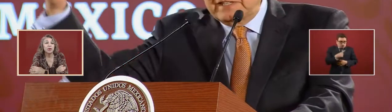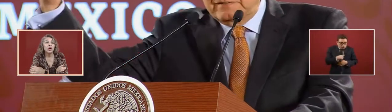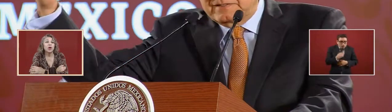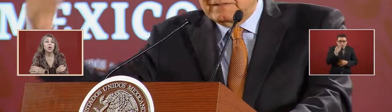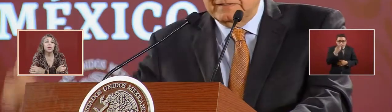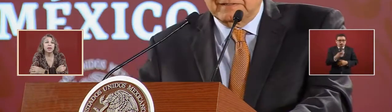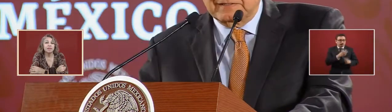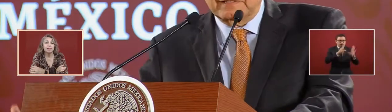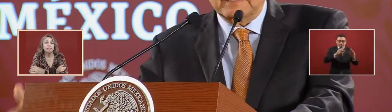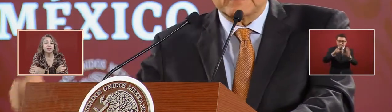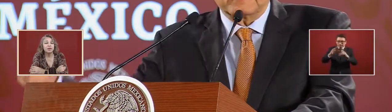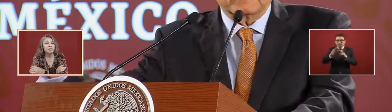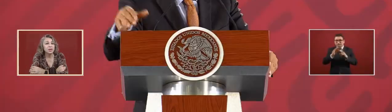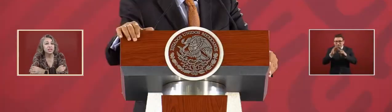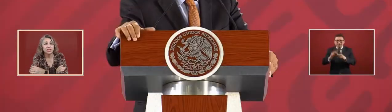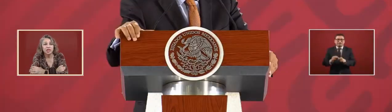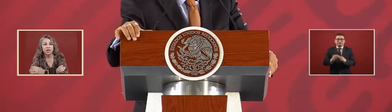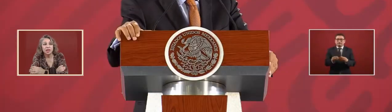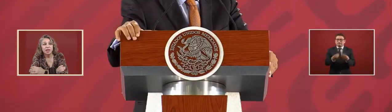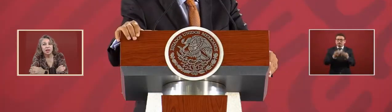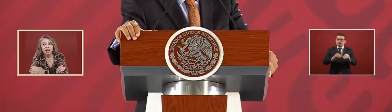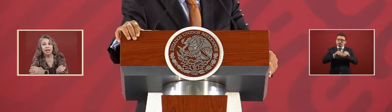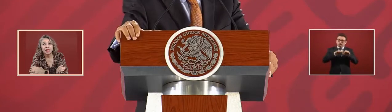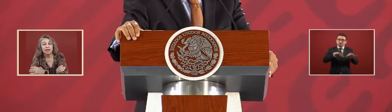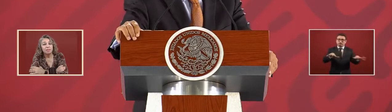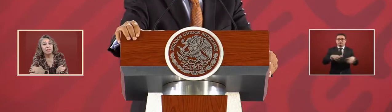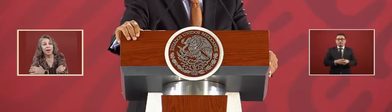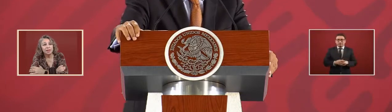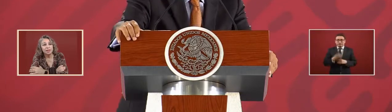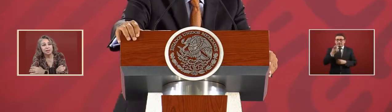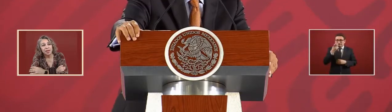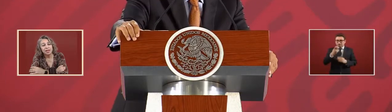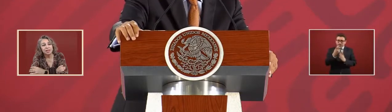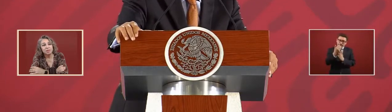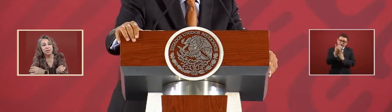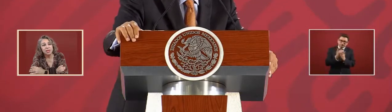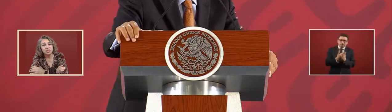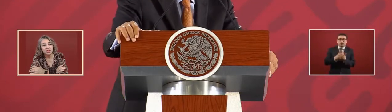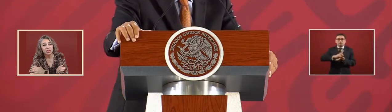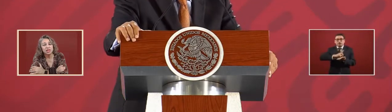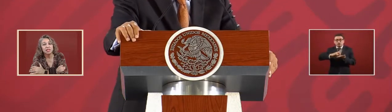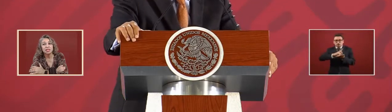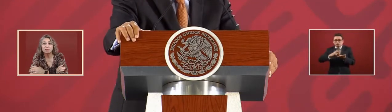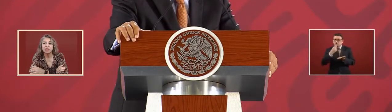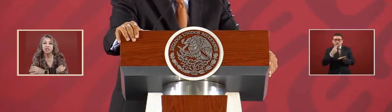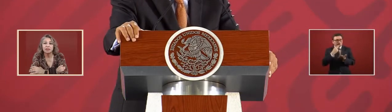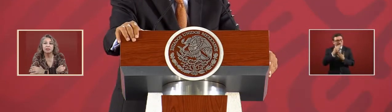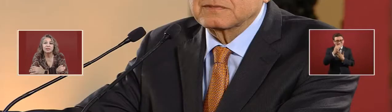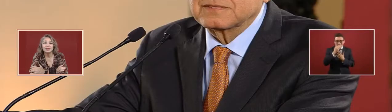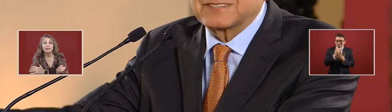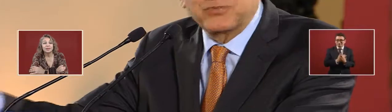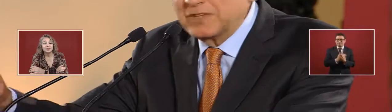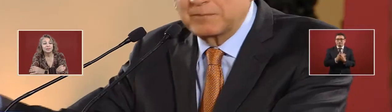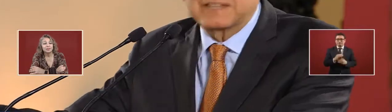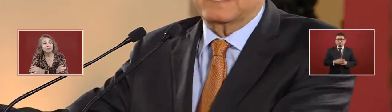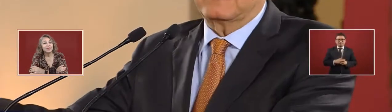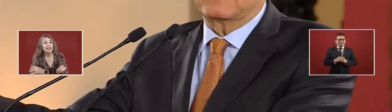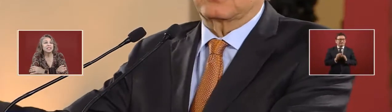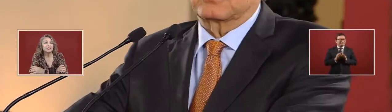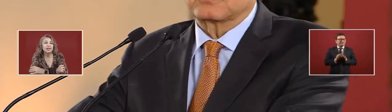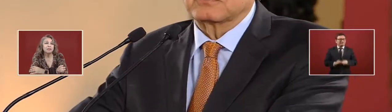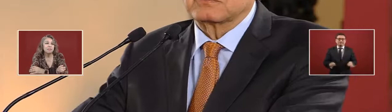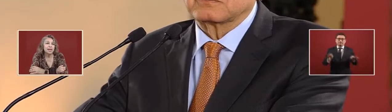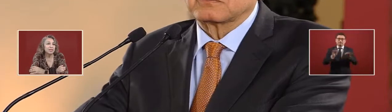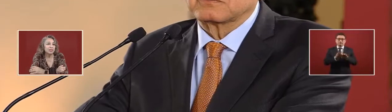to orient them very much and combat and diminish the consumption. Es fundamental.